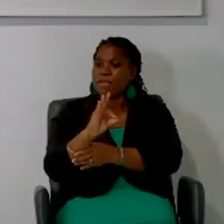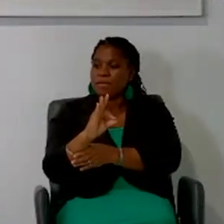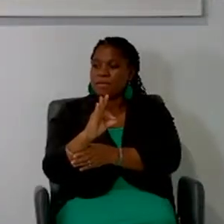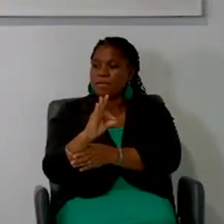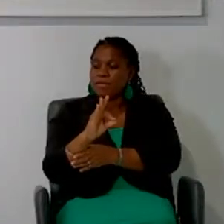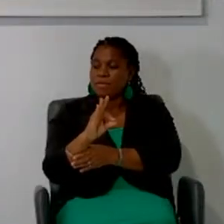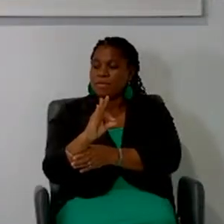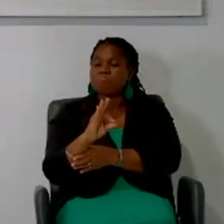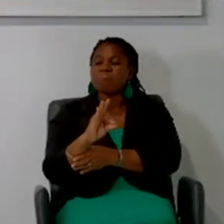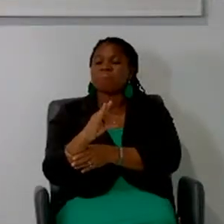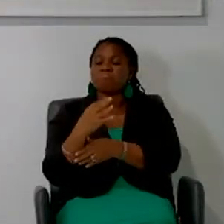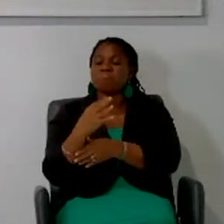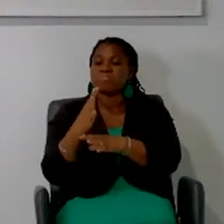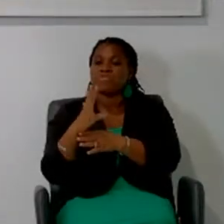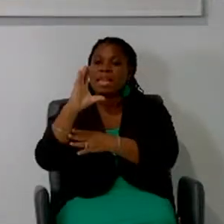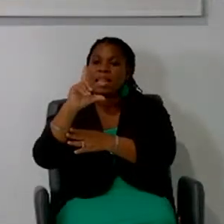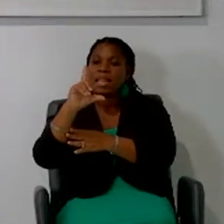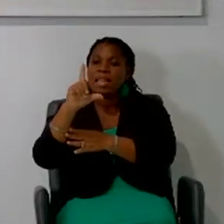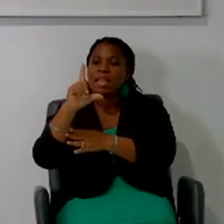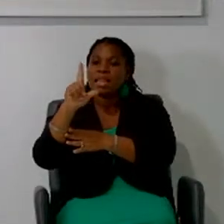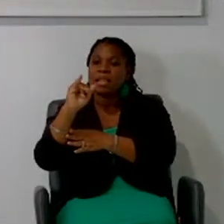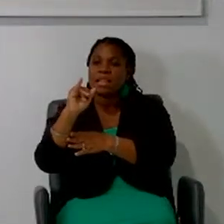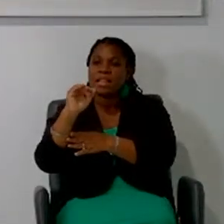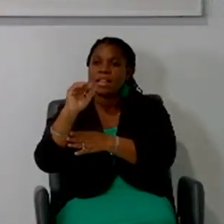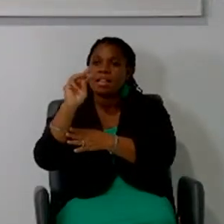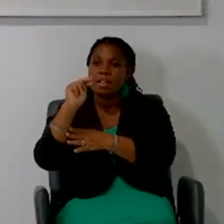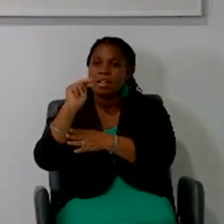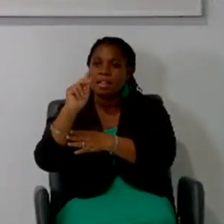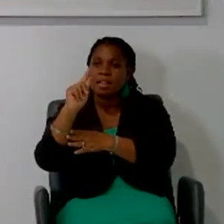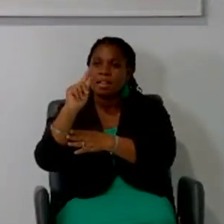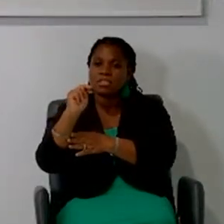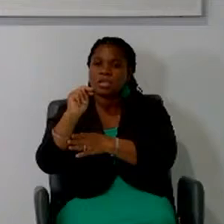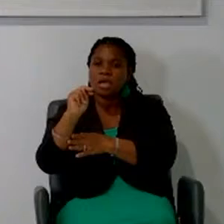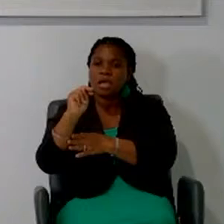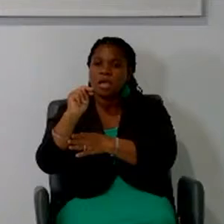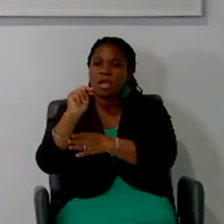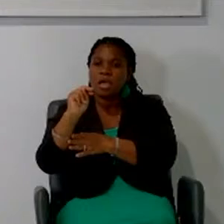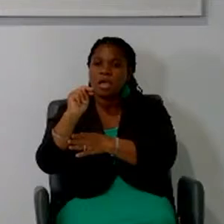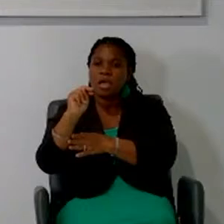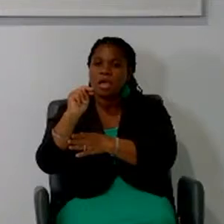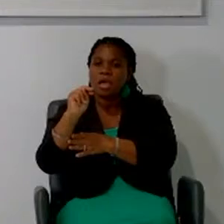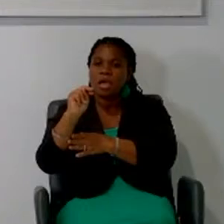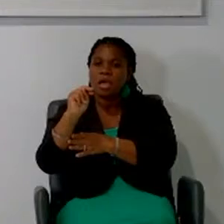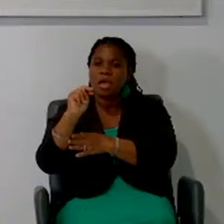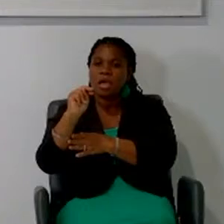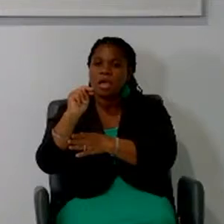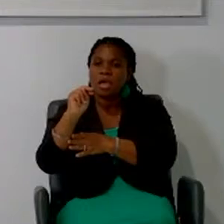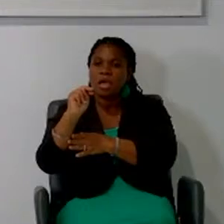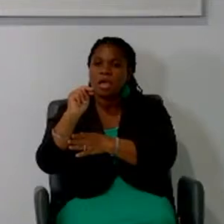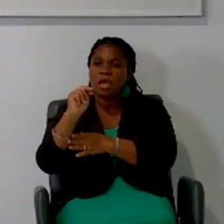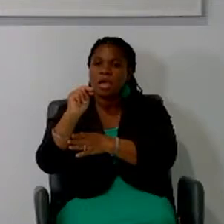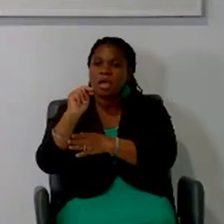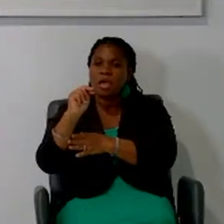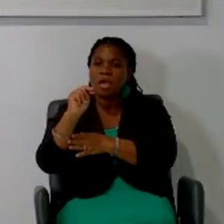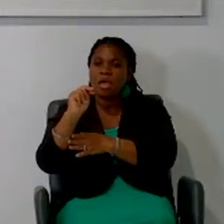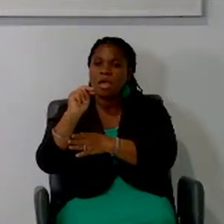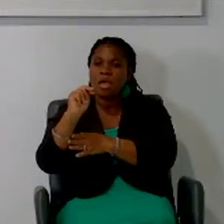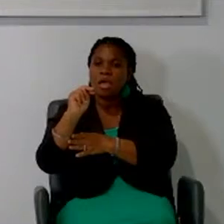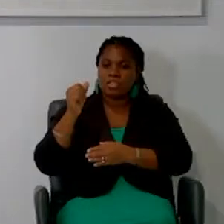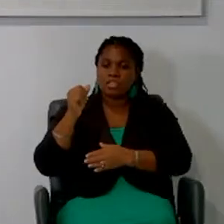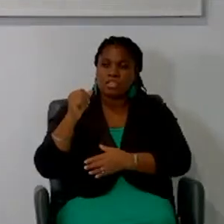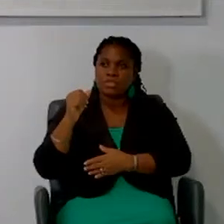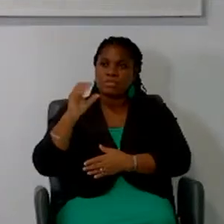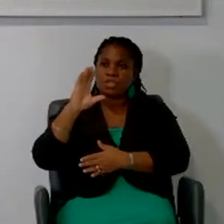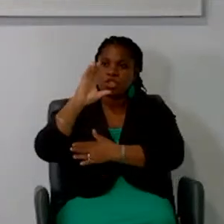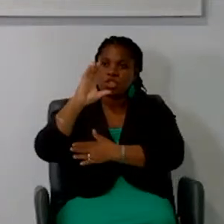Clinton Foundation at that meeting to speak principally with myself and Chef Jose Andres from World